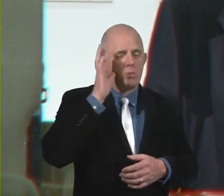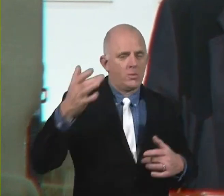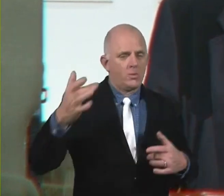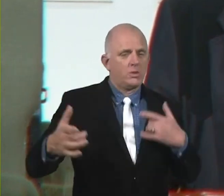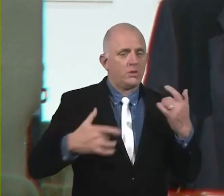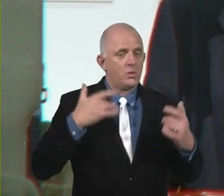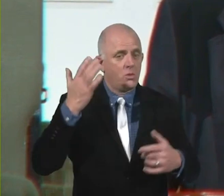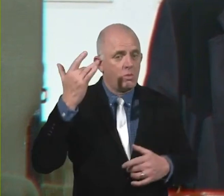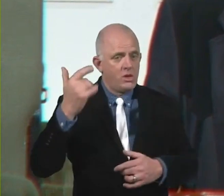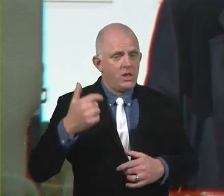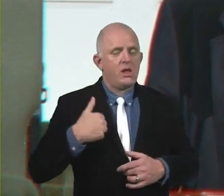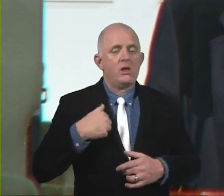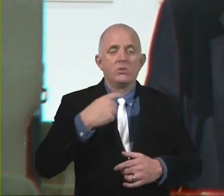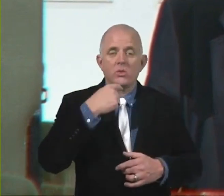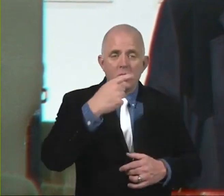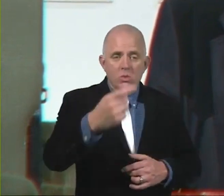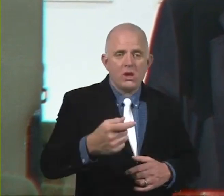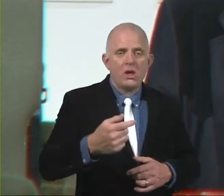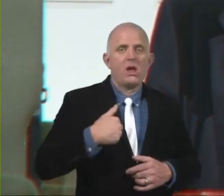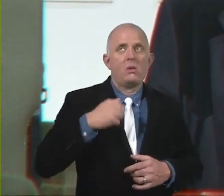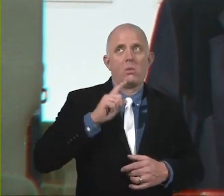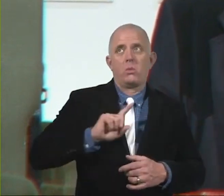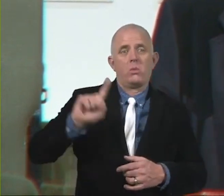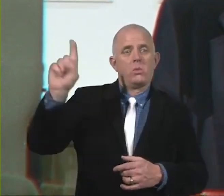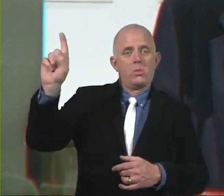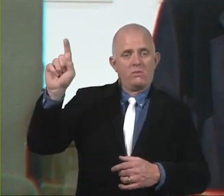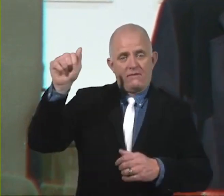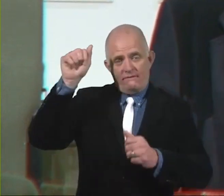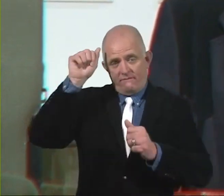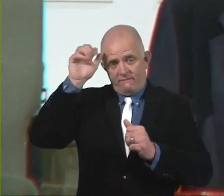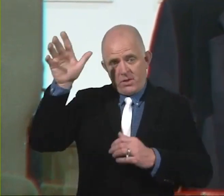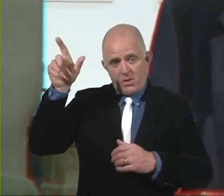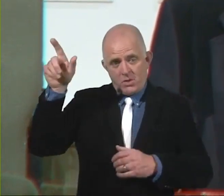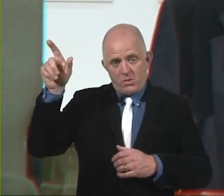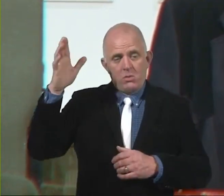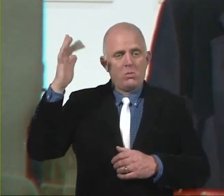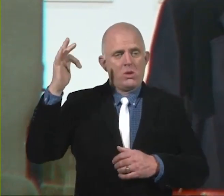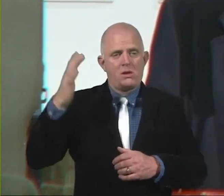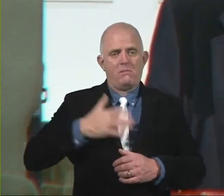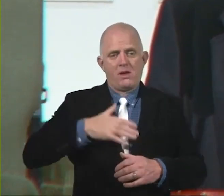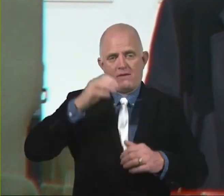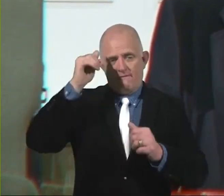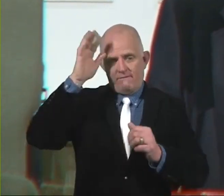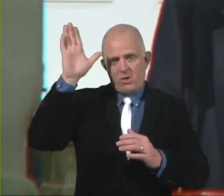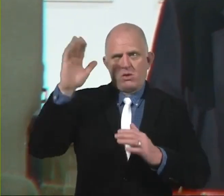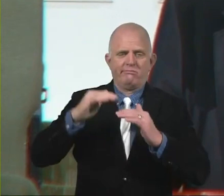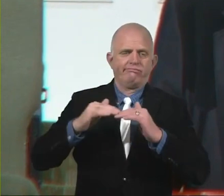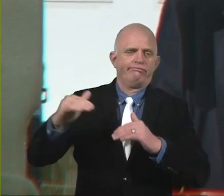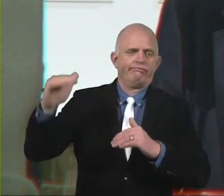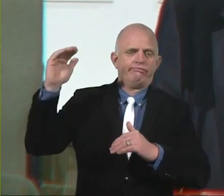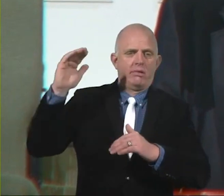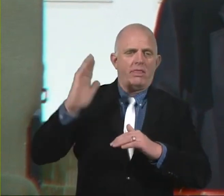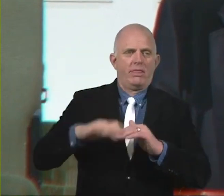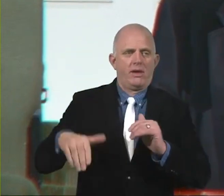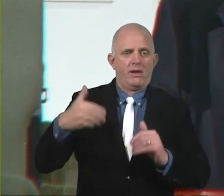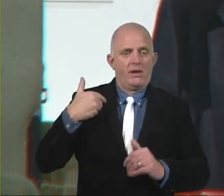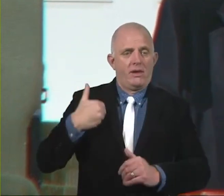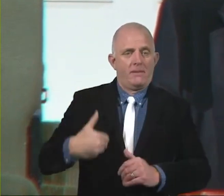because I said, I go unto the Father, for my Father is greater than I.